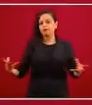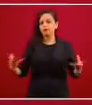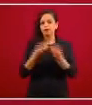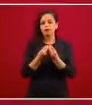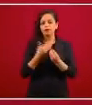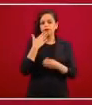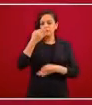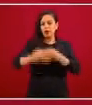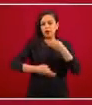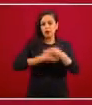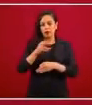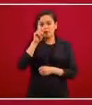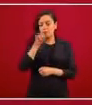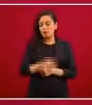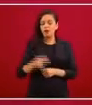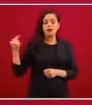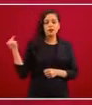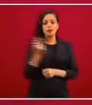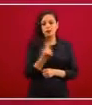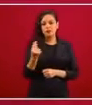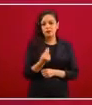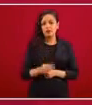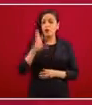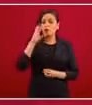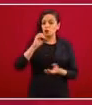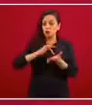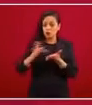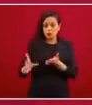that is doing a lot